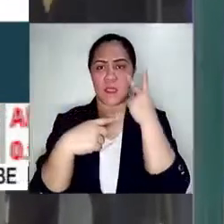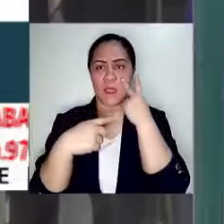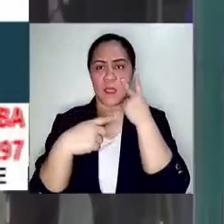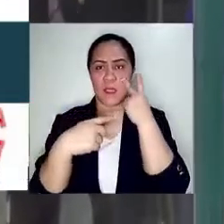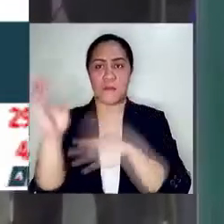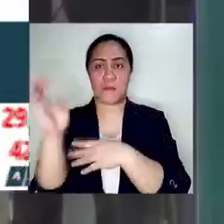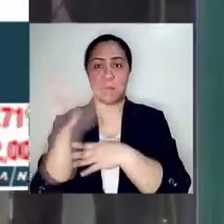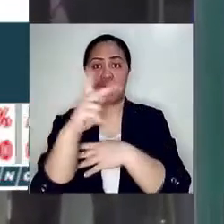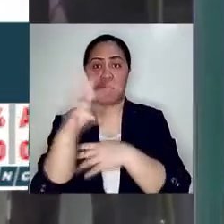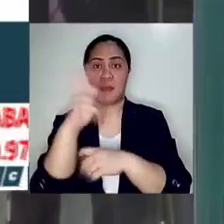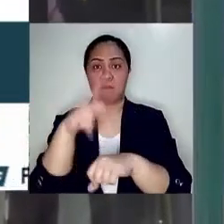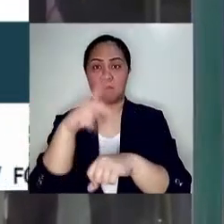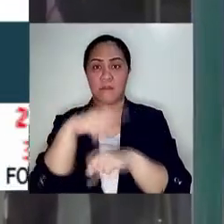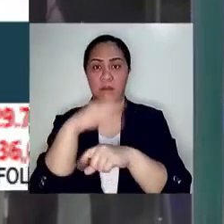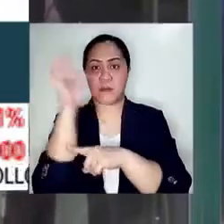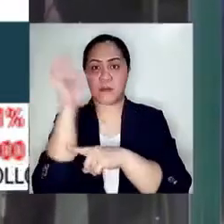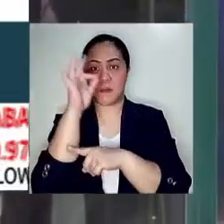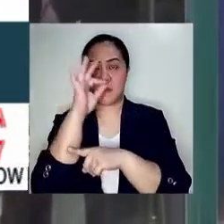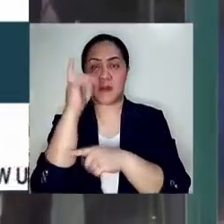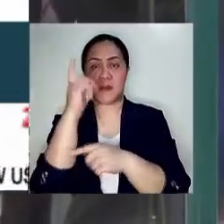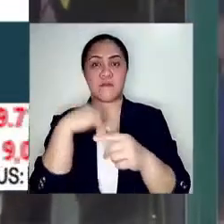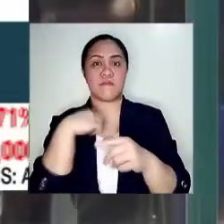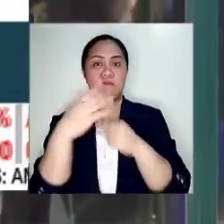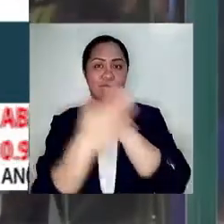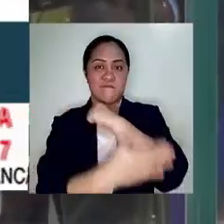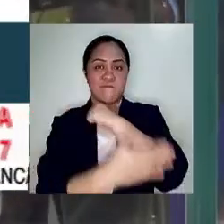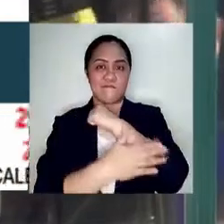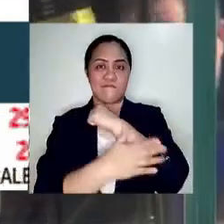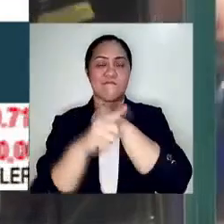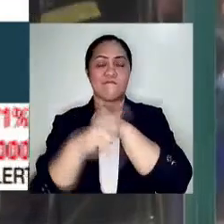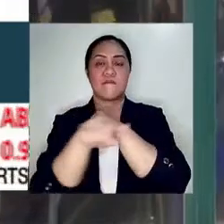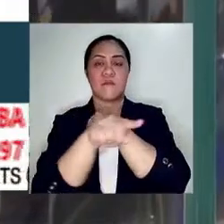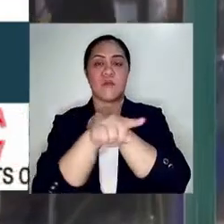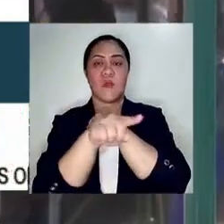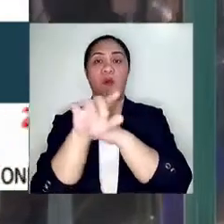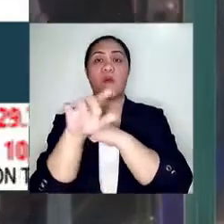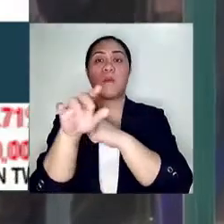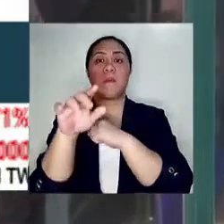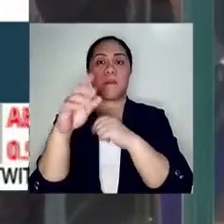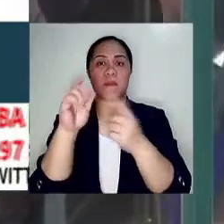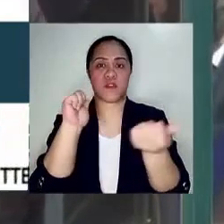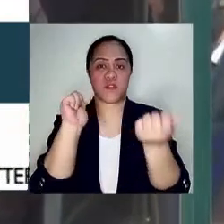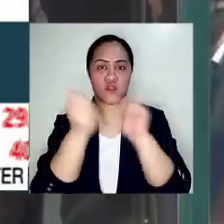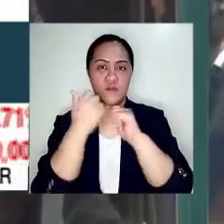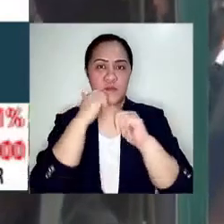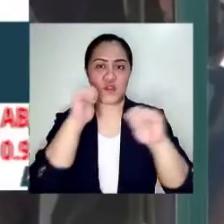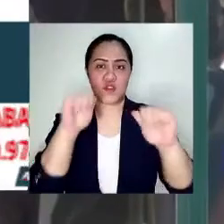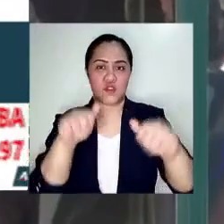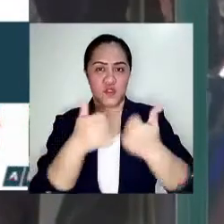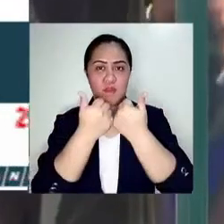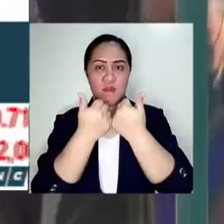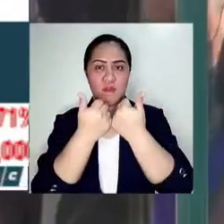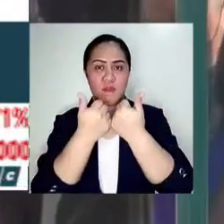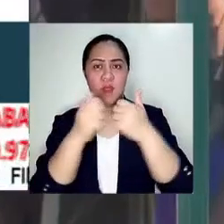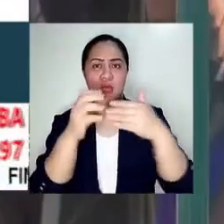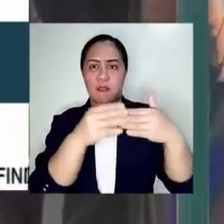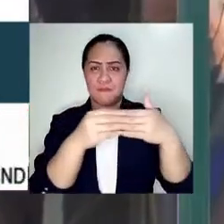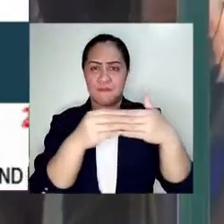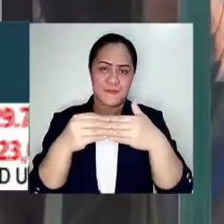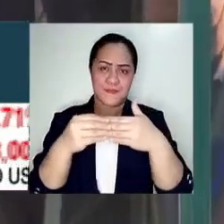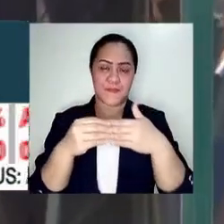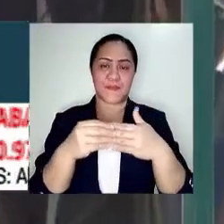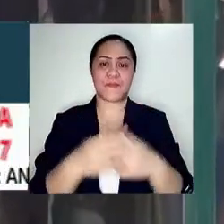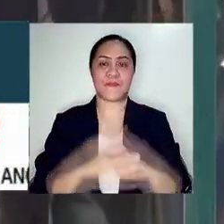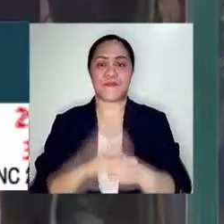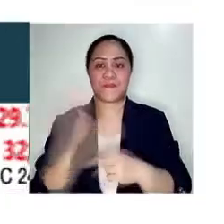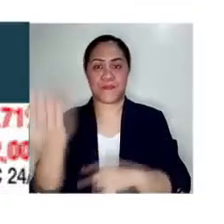get their own domestic challenges on one hand, and start global leadership on the other hand. Professor Kraft, let me go to you now. Tell